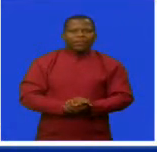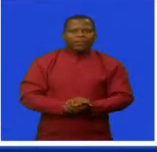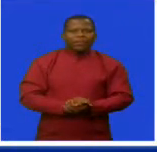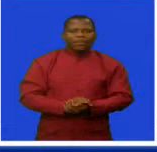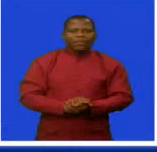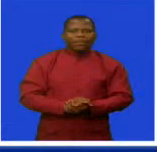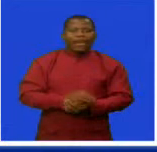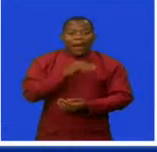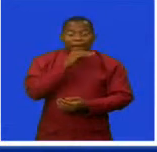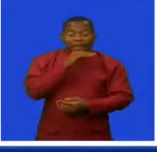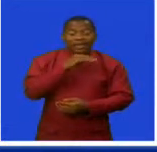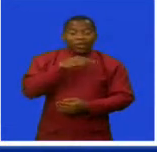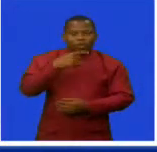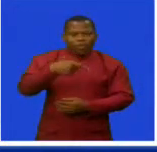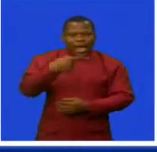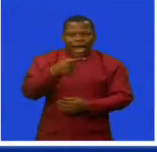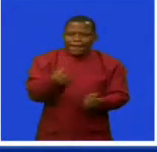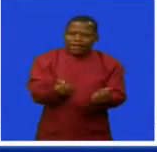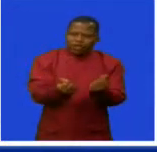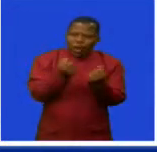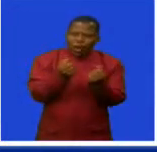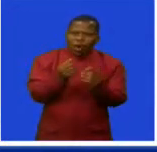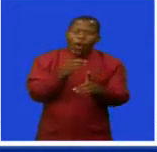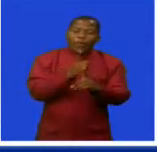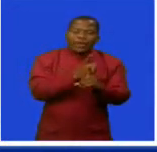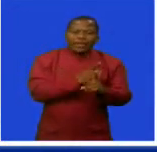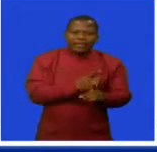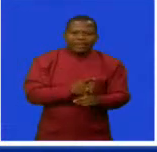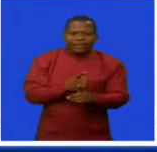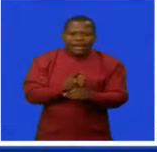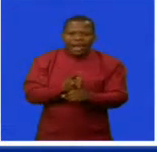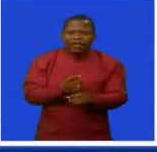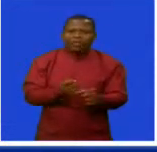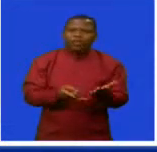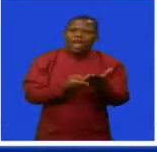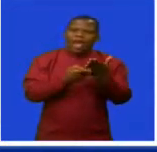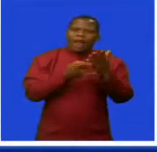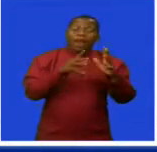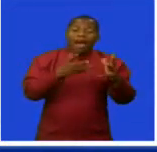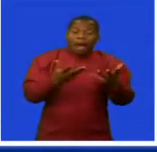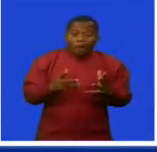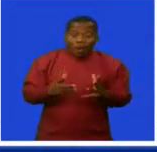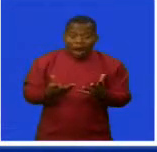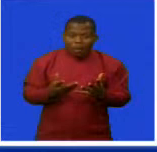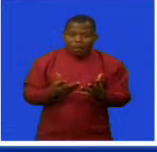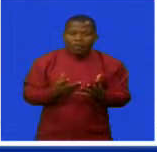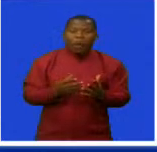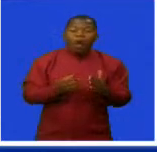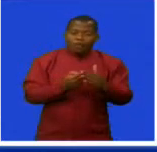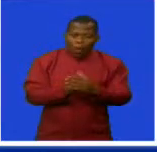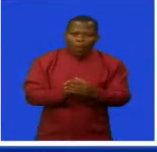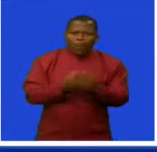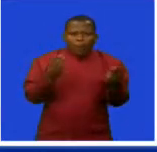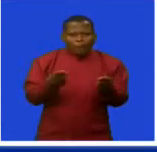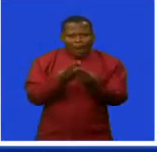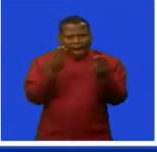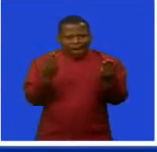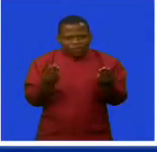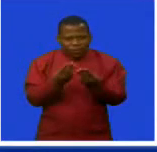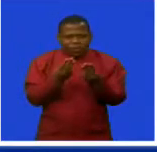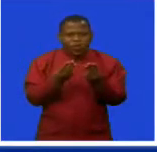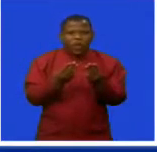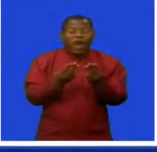interactions between us, ourselves and the education community for disabled persons.